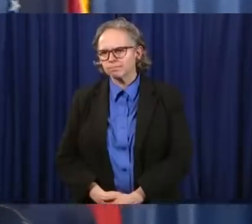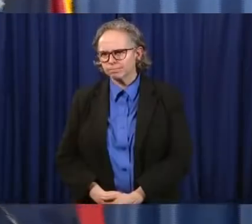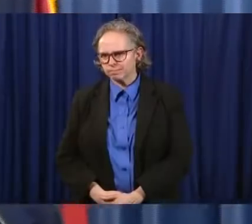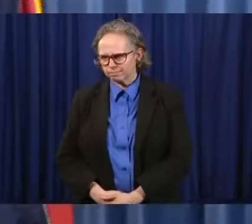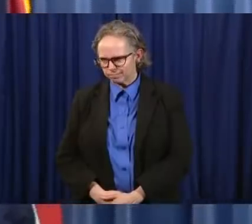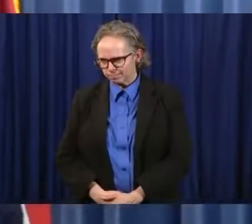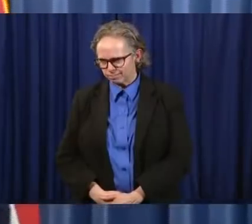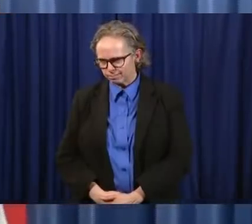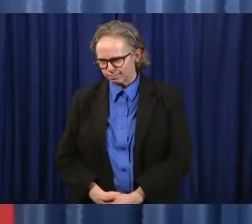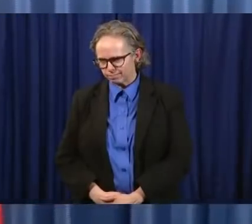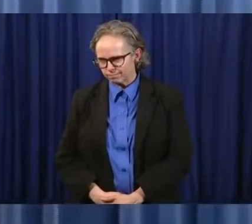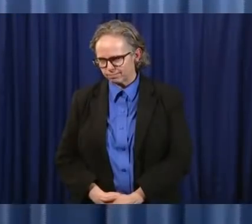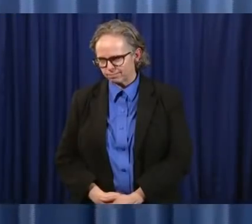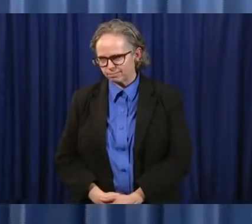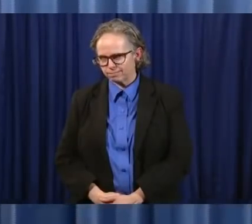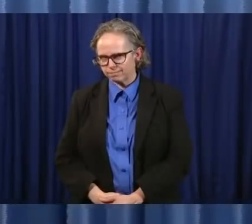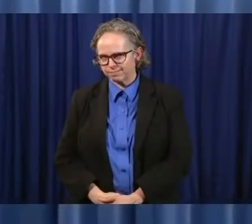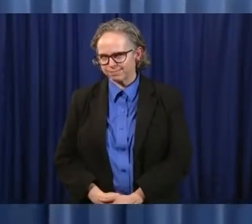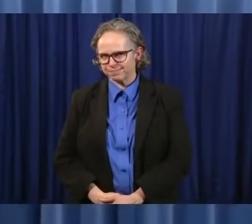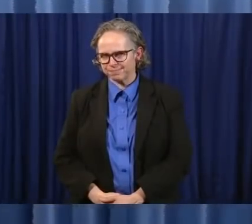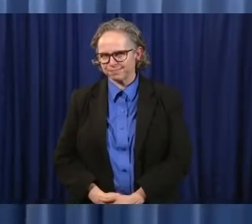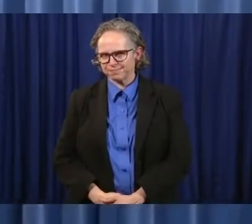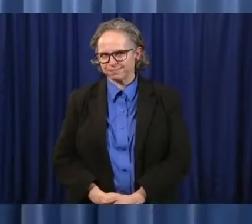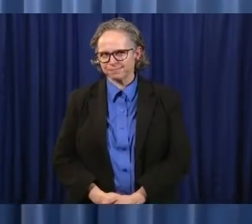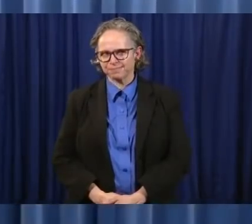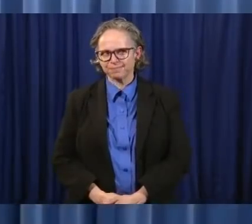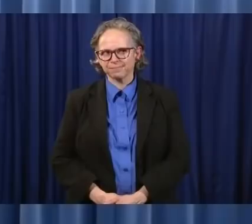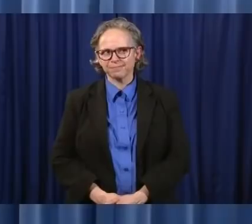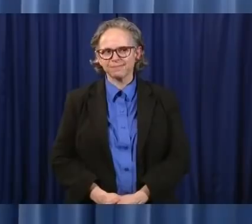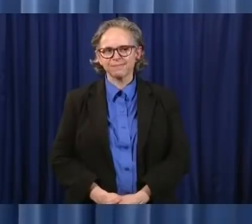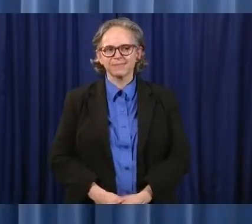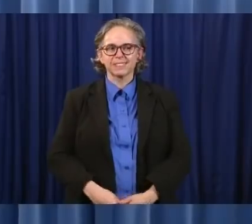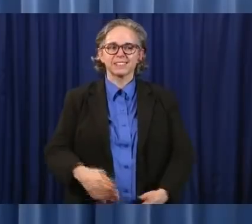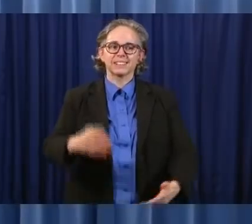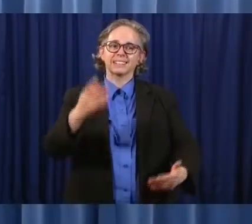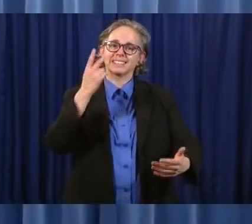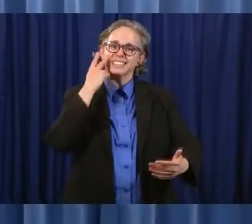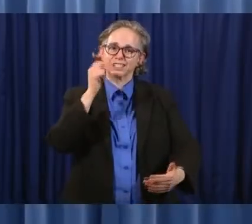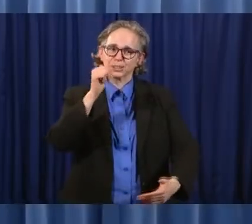We'll see you all tomorrow at 2 o'clock. Thank you.